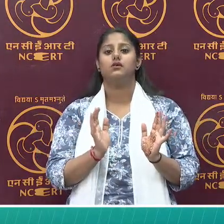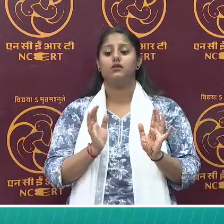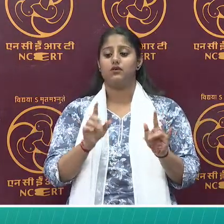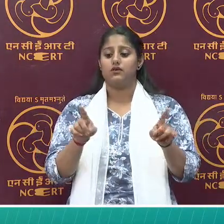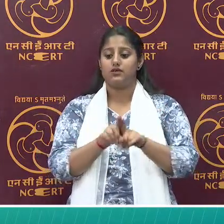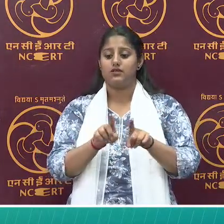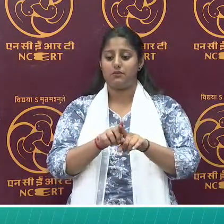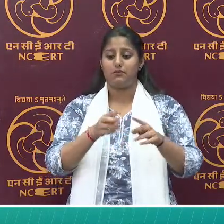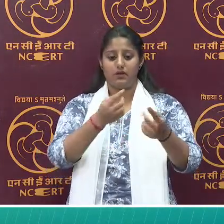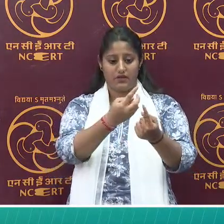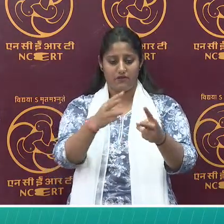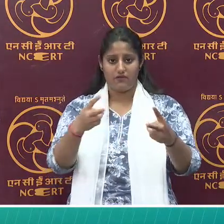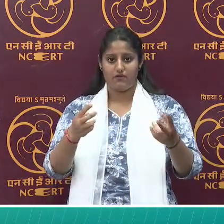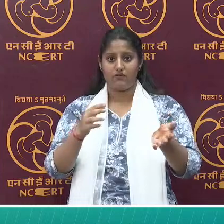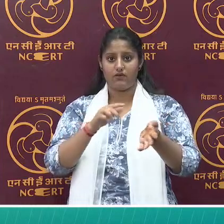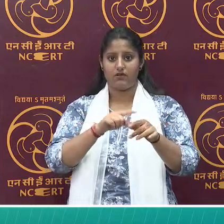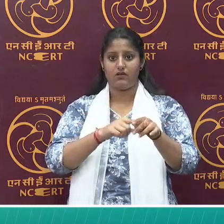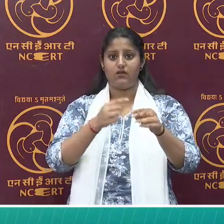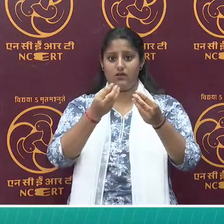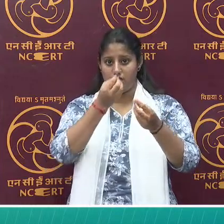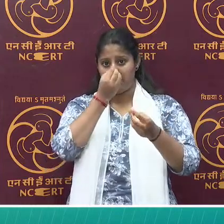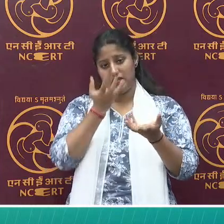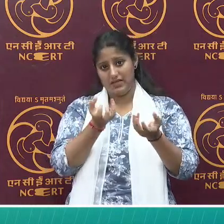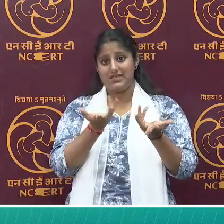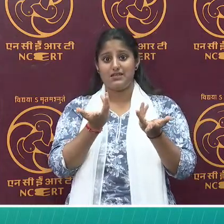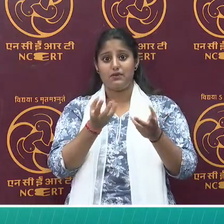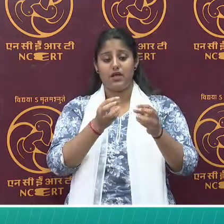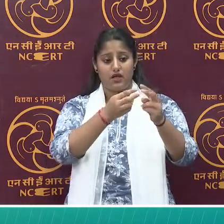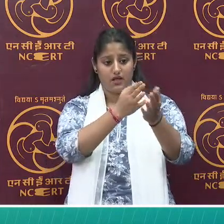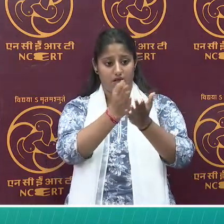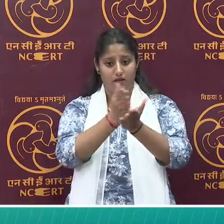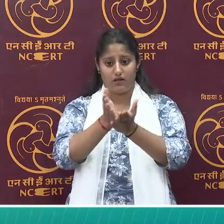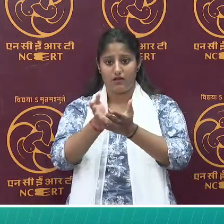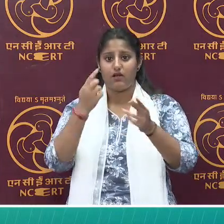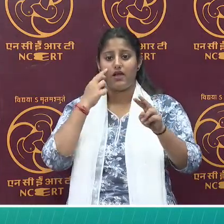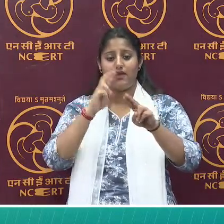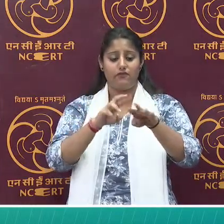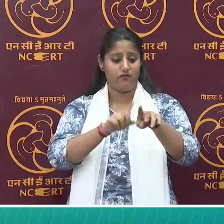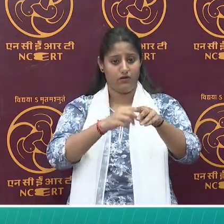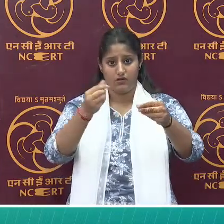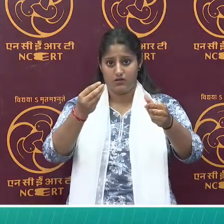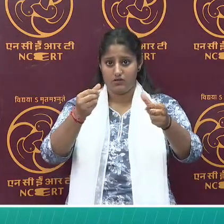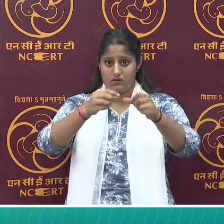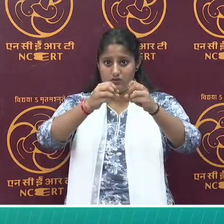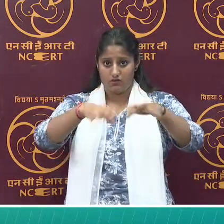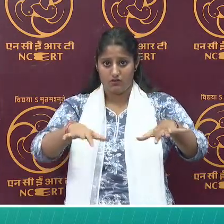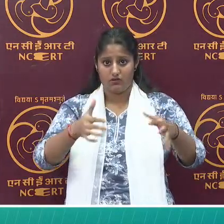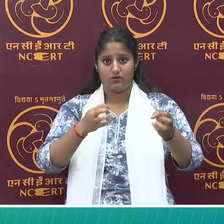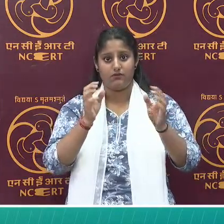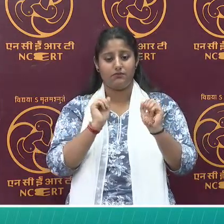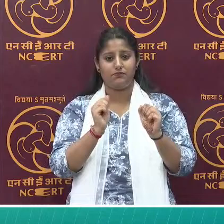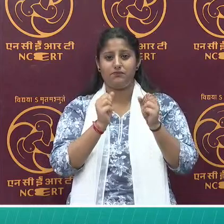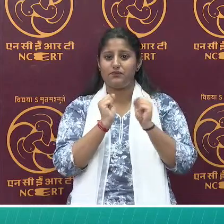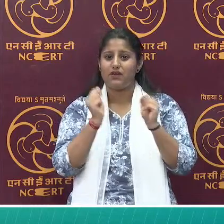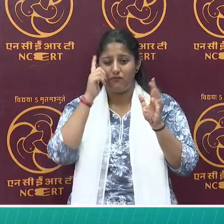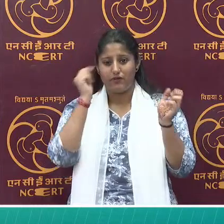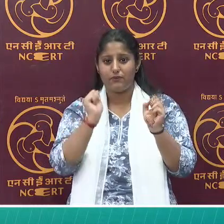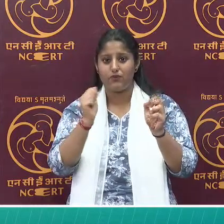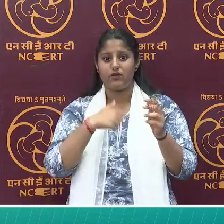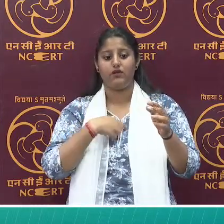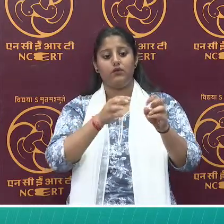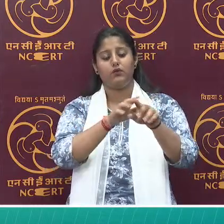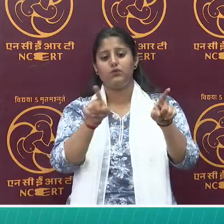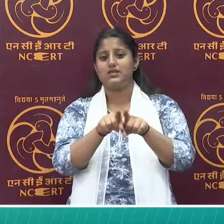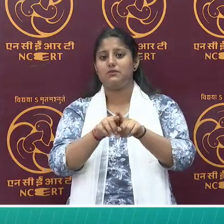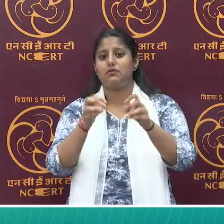from above the soil, it would be easy for the sapling to come out if the soil is loosened. The shoot also come out easily and the